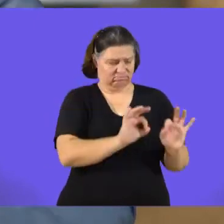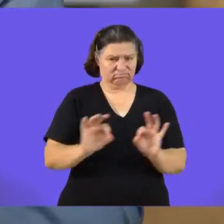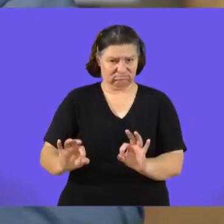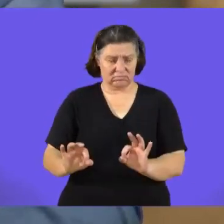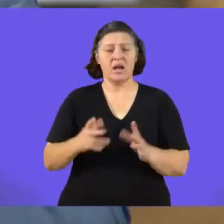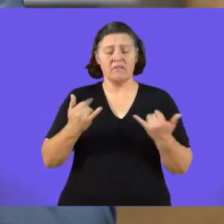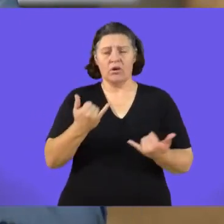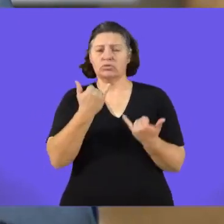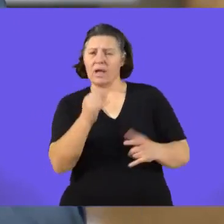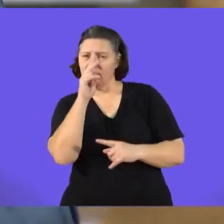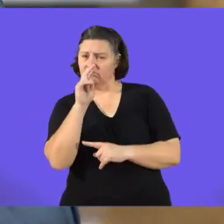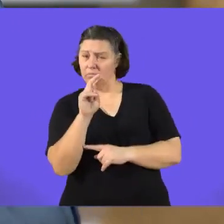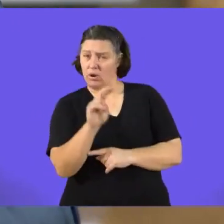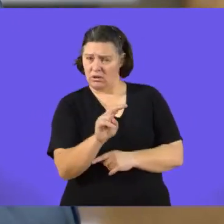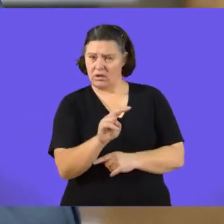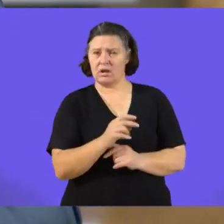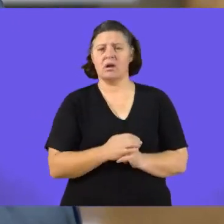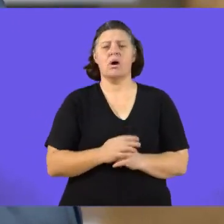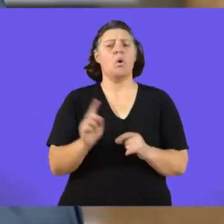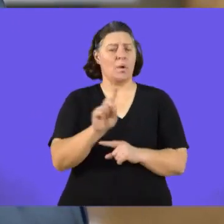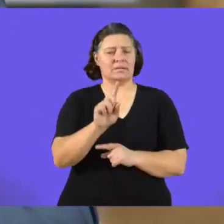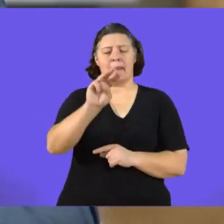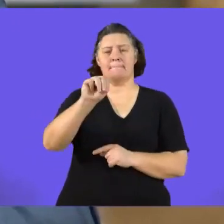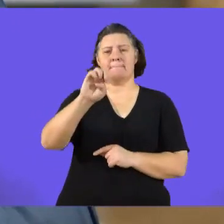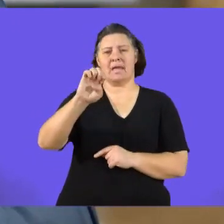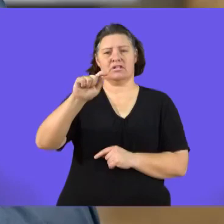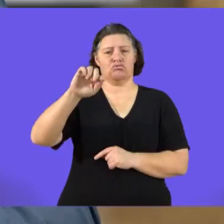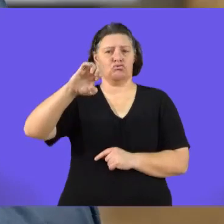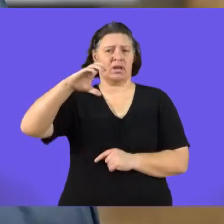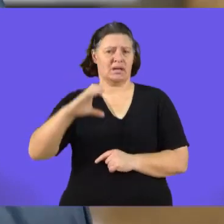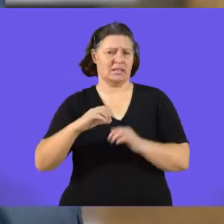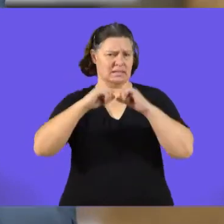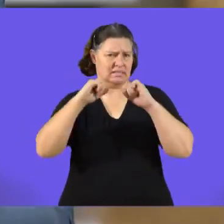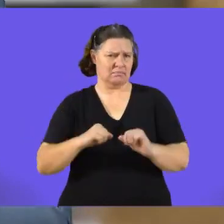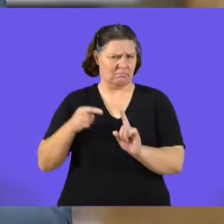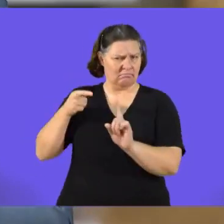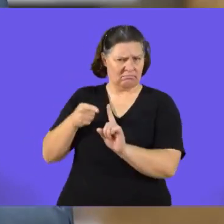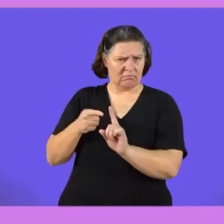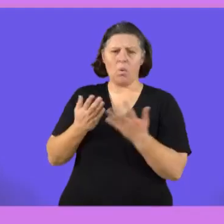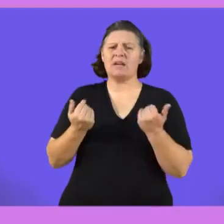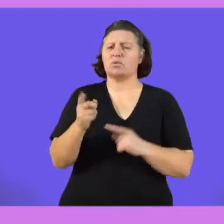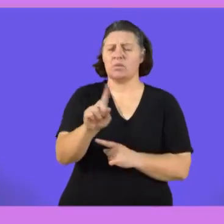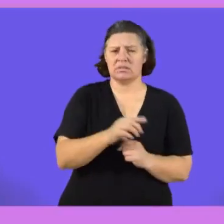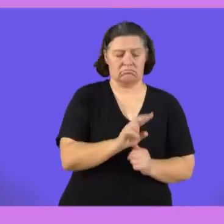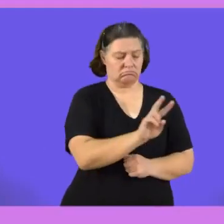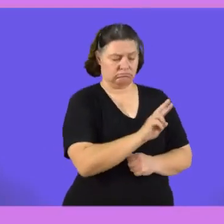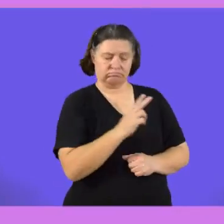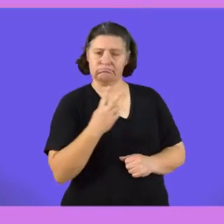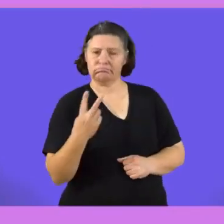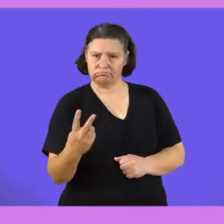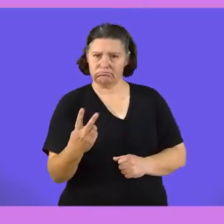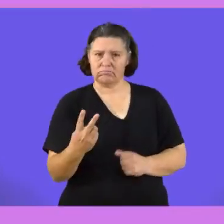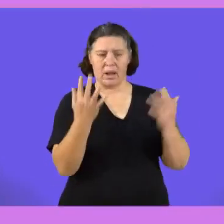look, today, as I've indicated, we look at the metric system. So what can you expect? Conversions